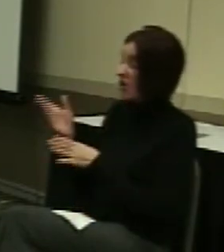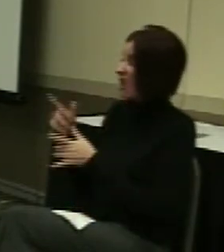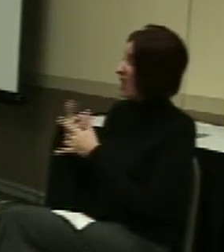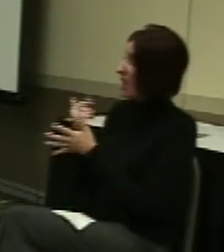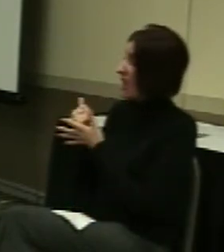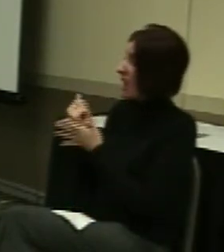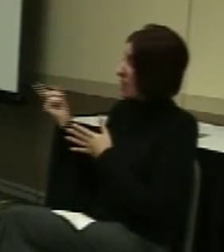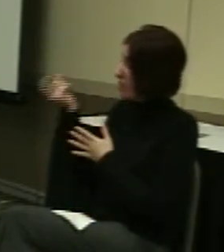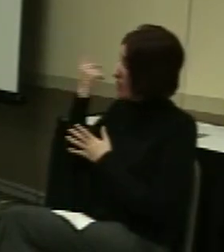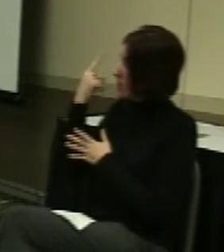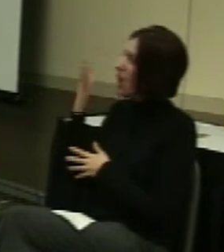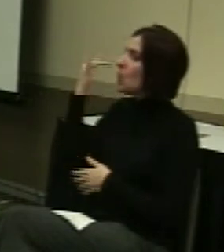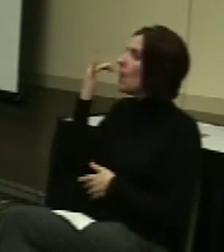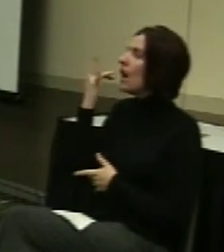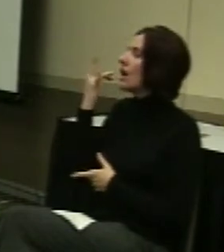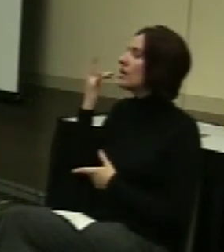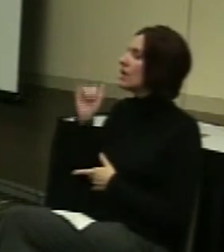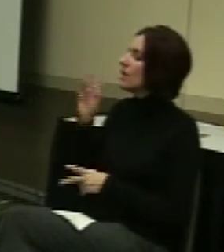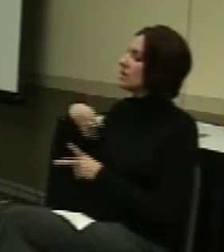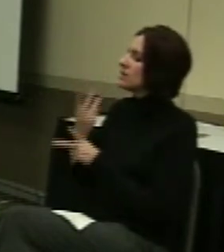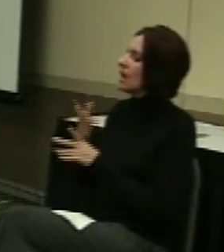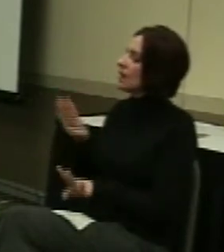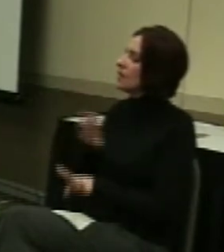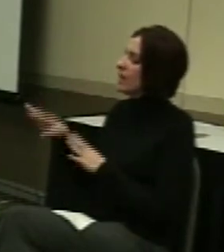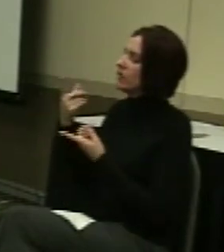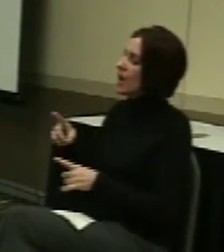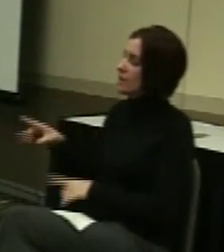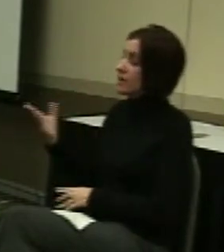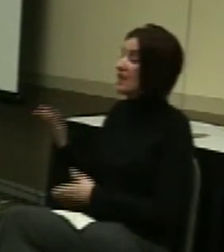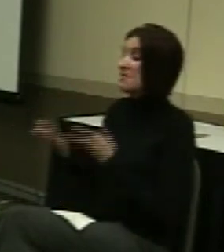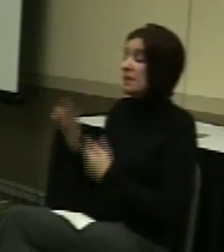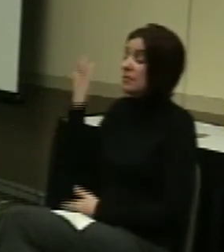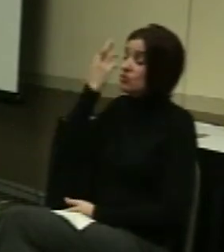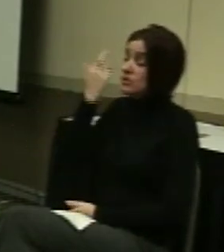understand why is this child engaged in this kind of behavior, and maybe there are reasons